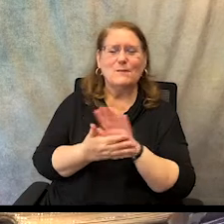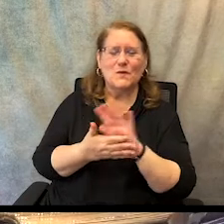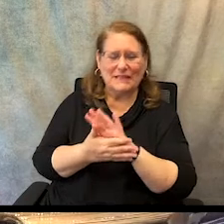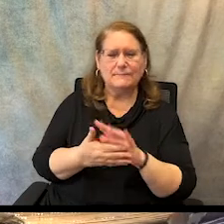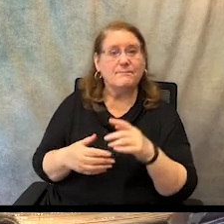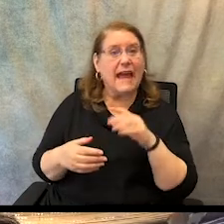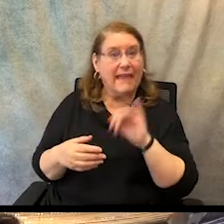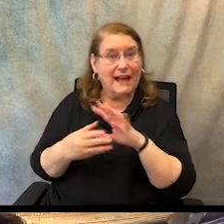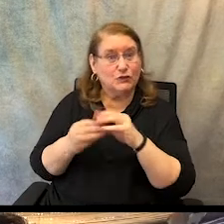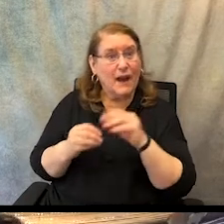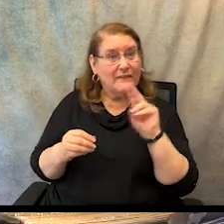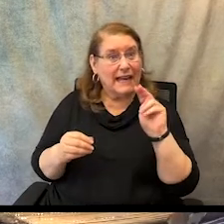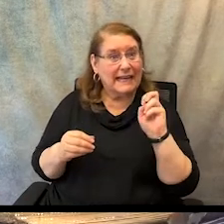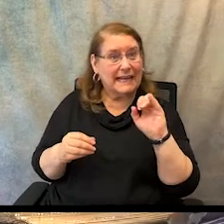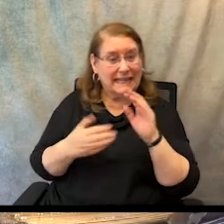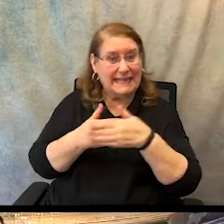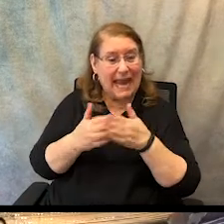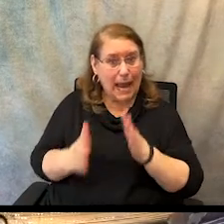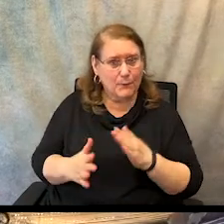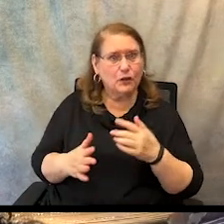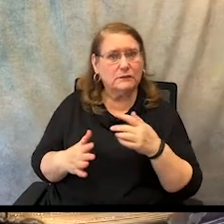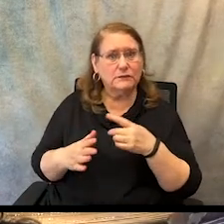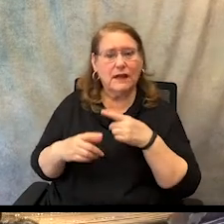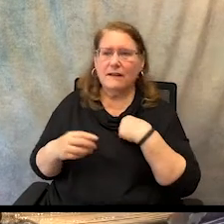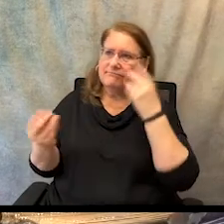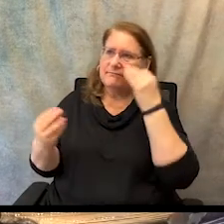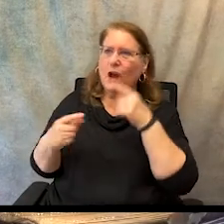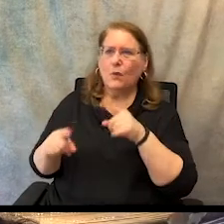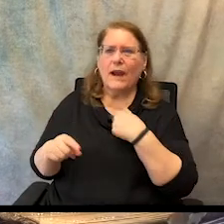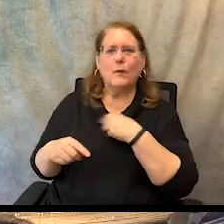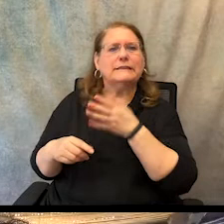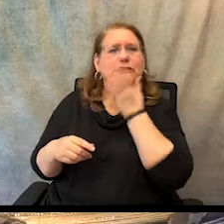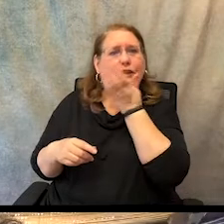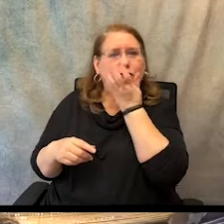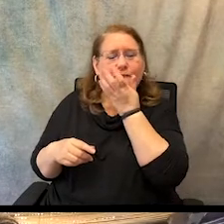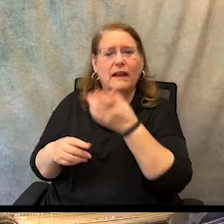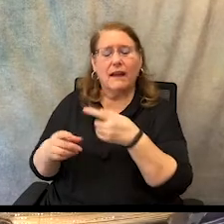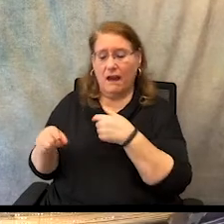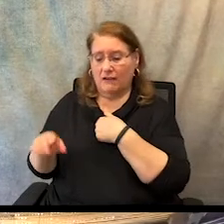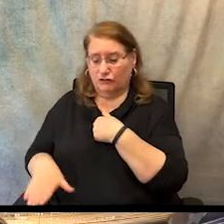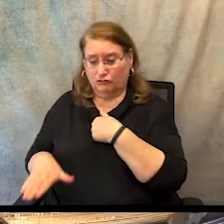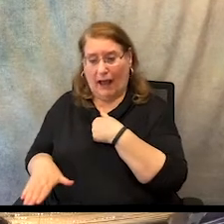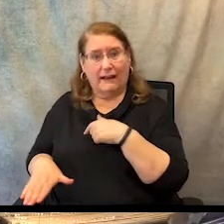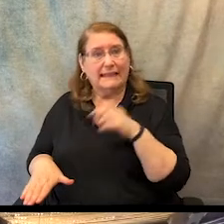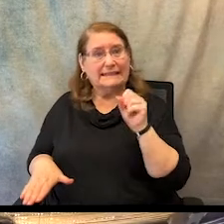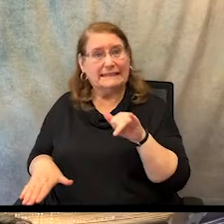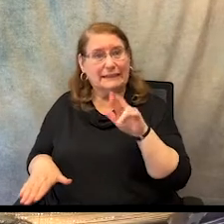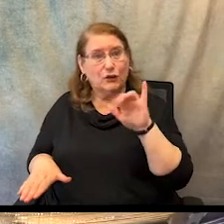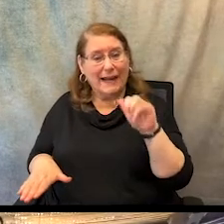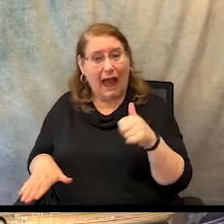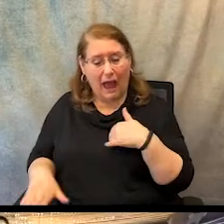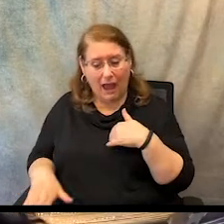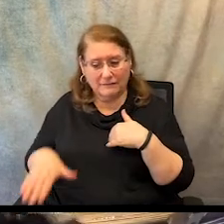was born when I was studying in Czechoslovakia. It's a part of my own life, as a child in Syria,